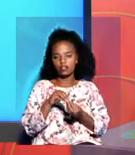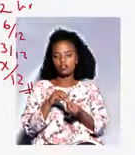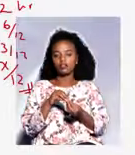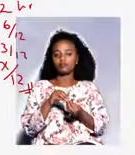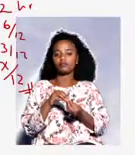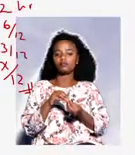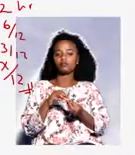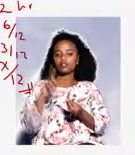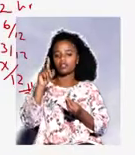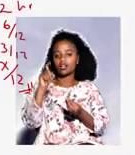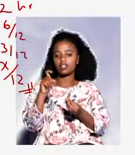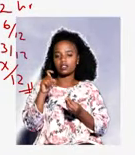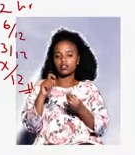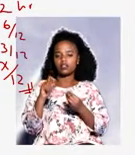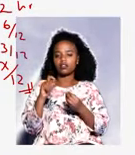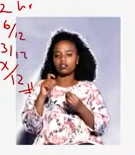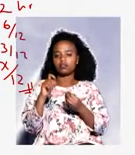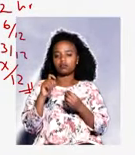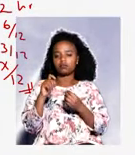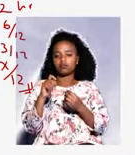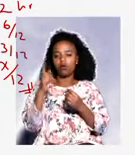plus X over 12 times